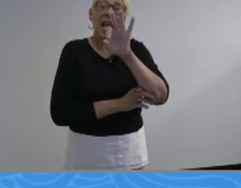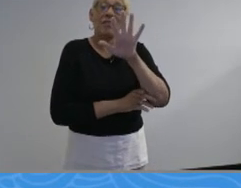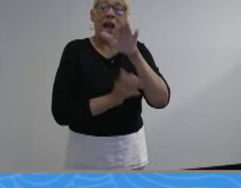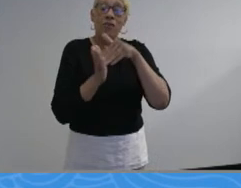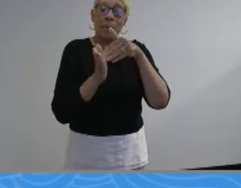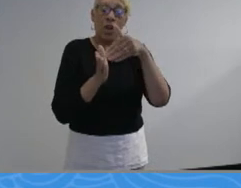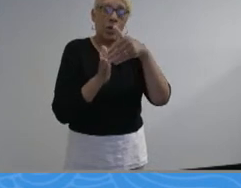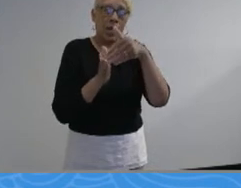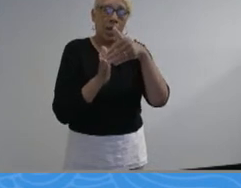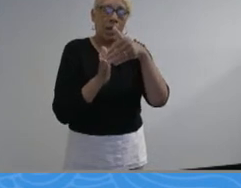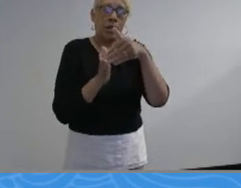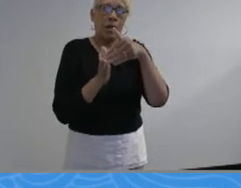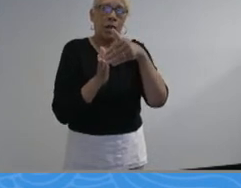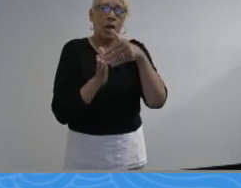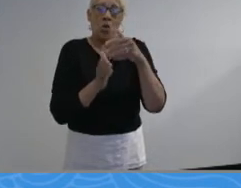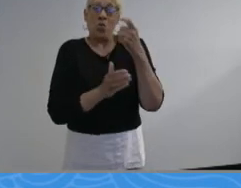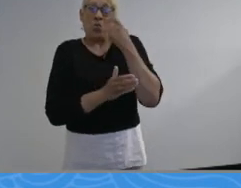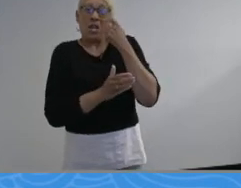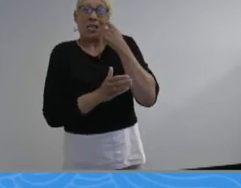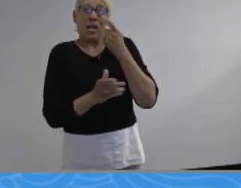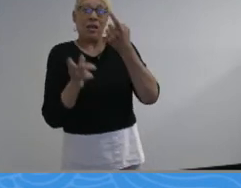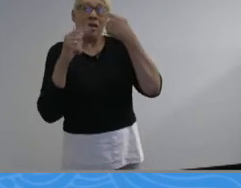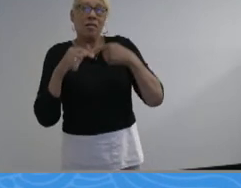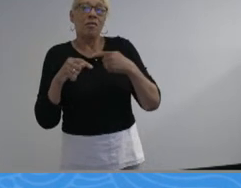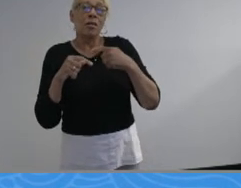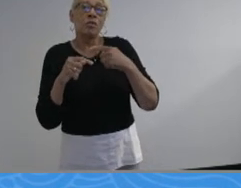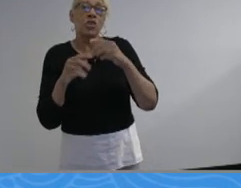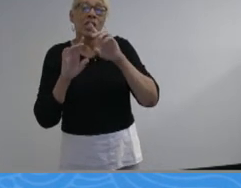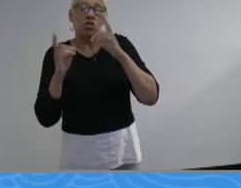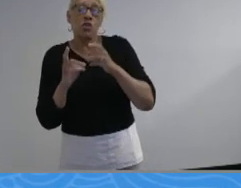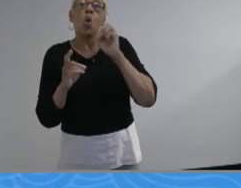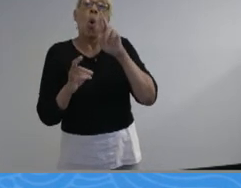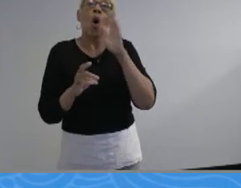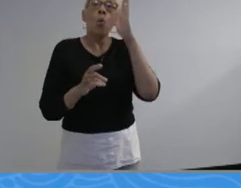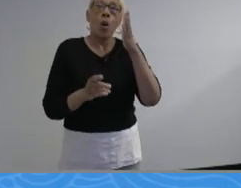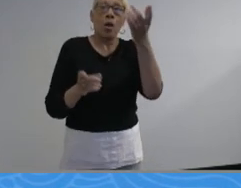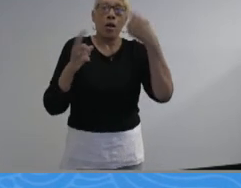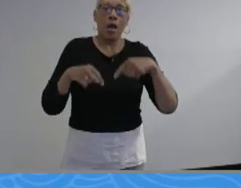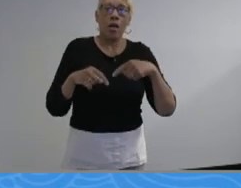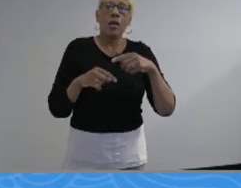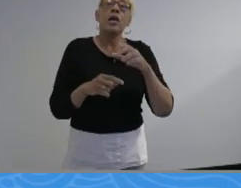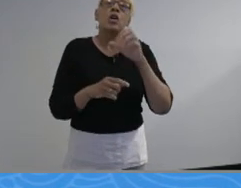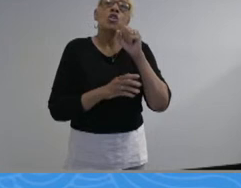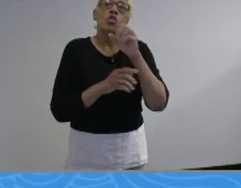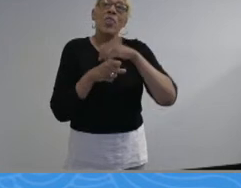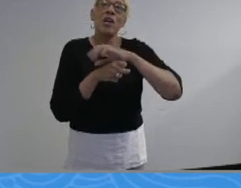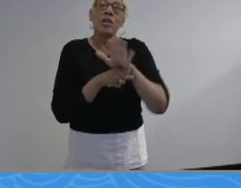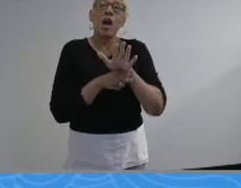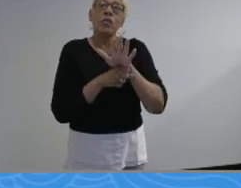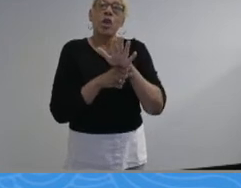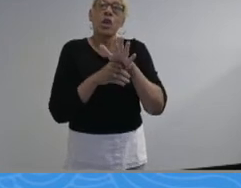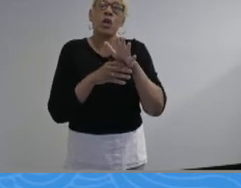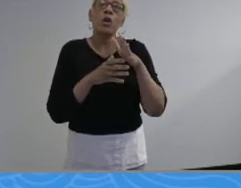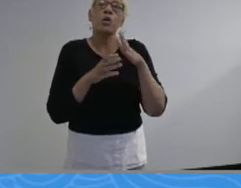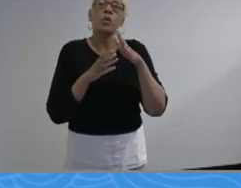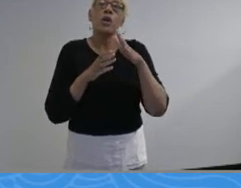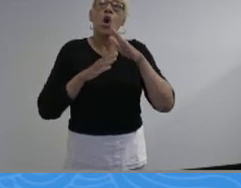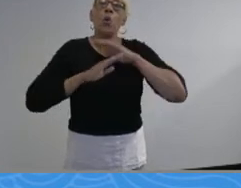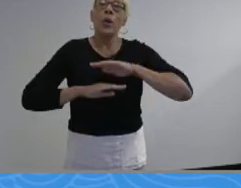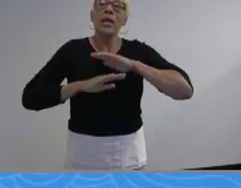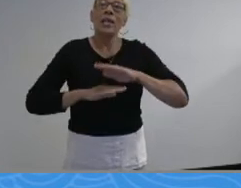million that's either just recently come to the district or will be coming. And so these COVID relief dollars